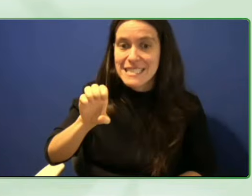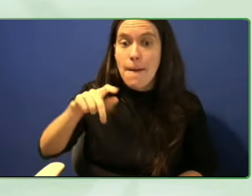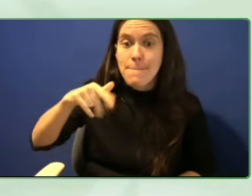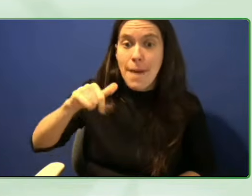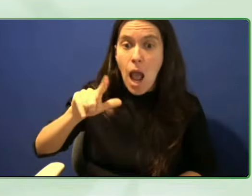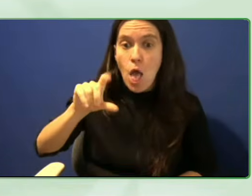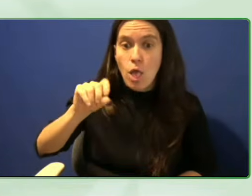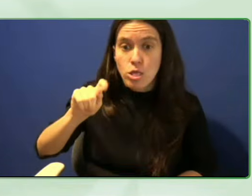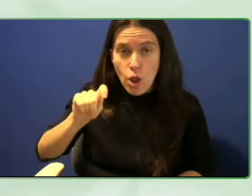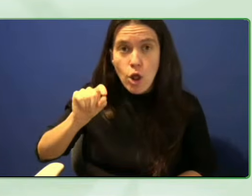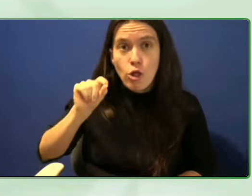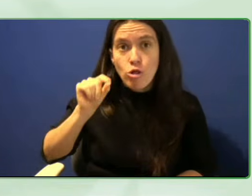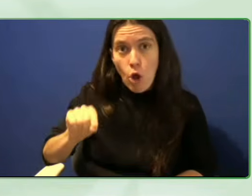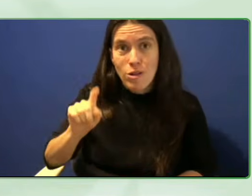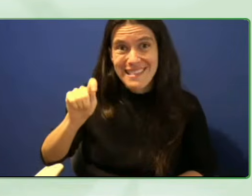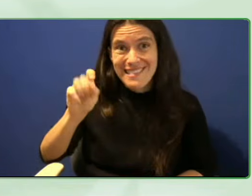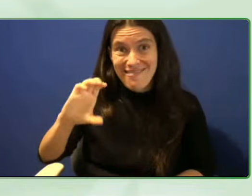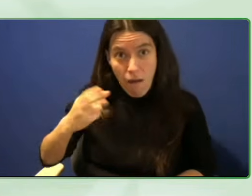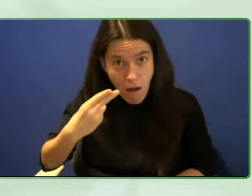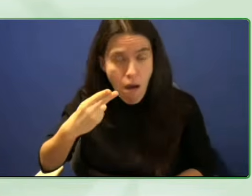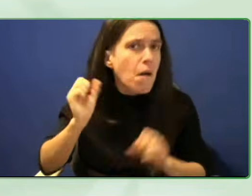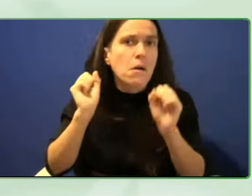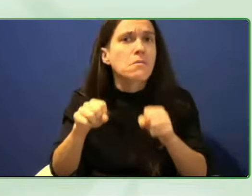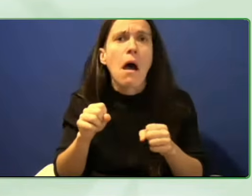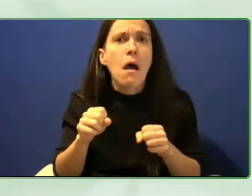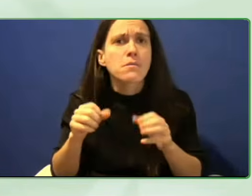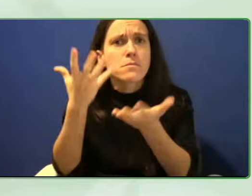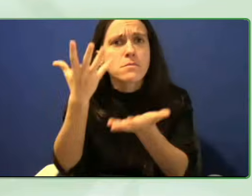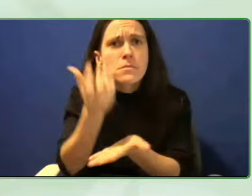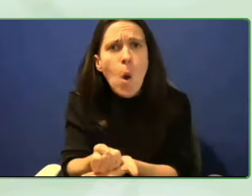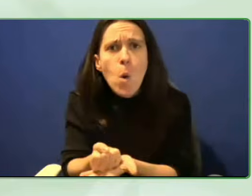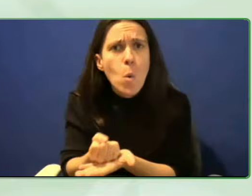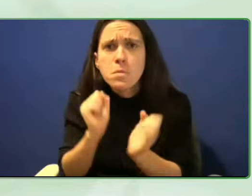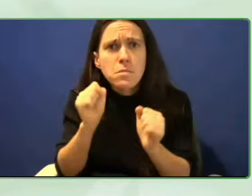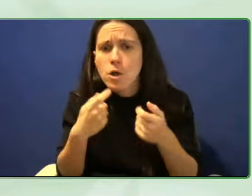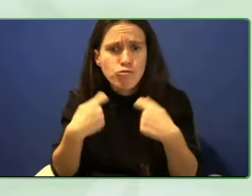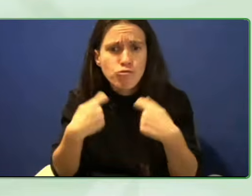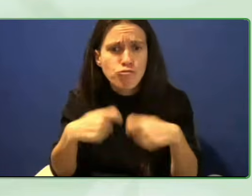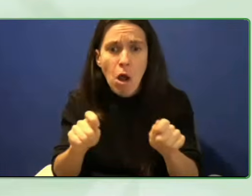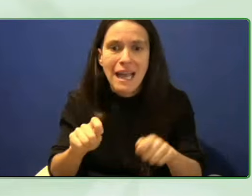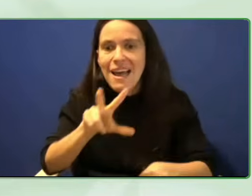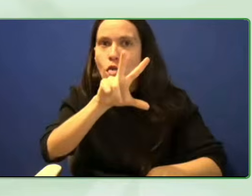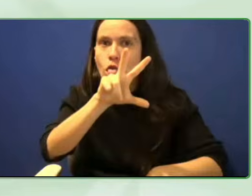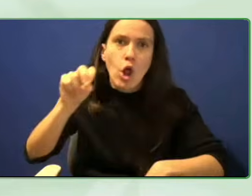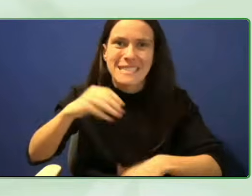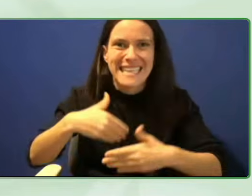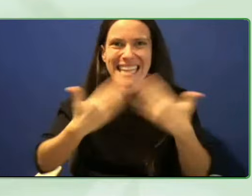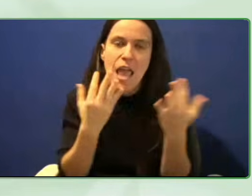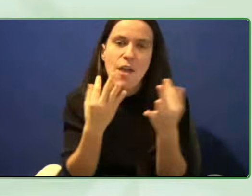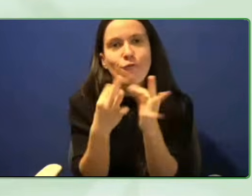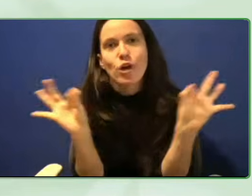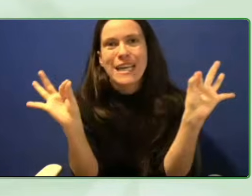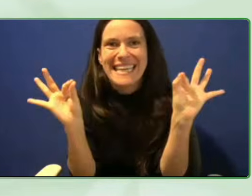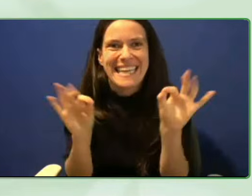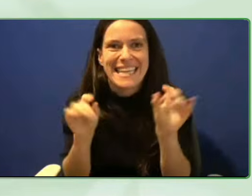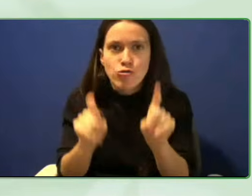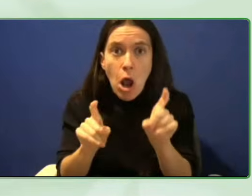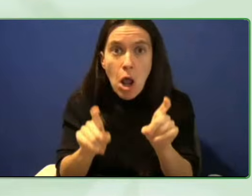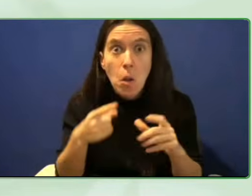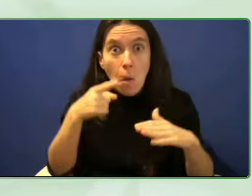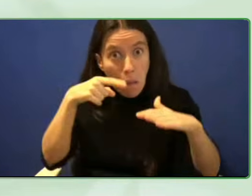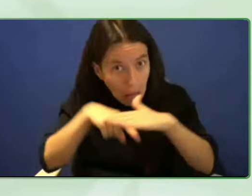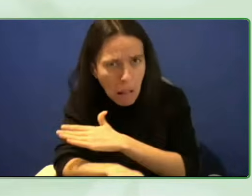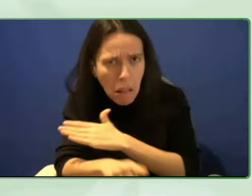Just download it and trial it. So we do a 30-day free trial, so you can get in there, play with it, see what works for